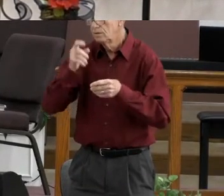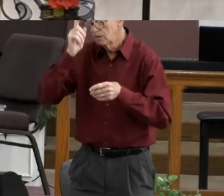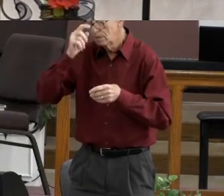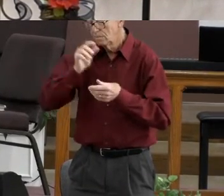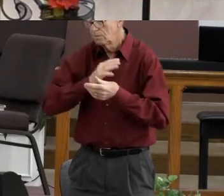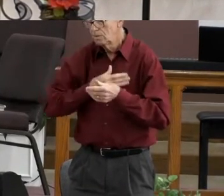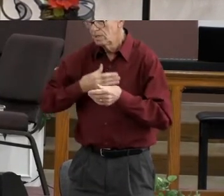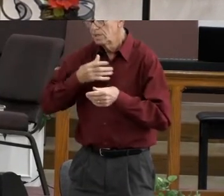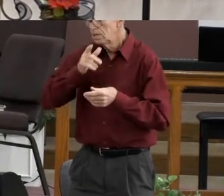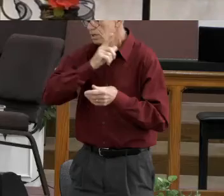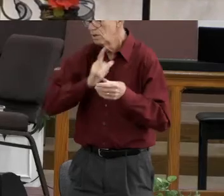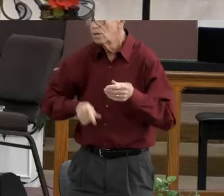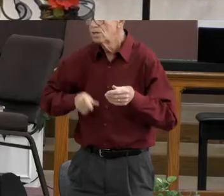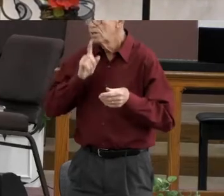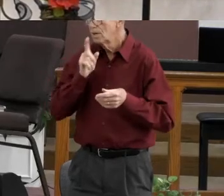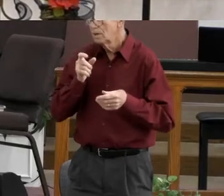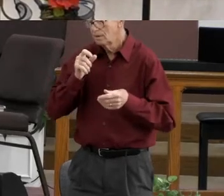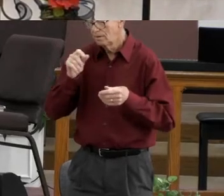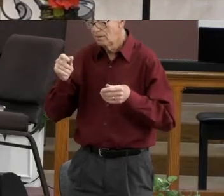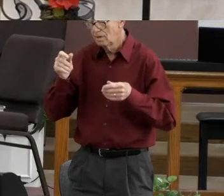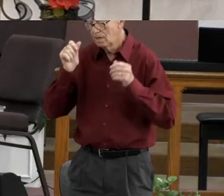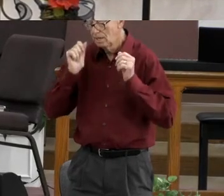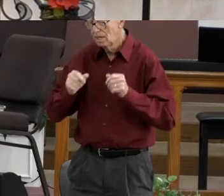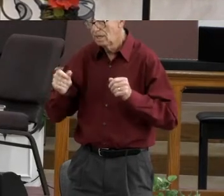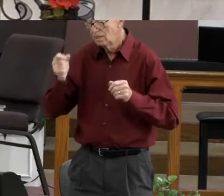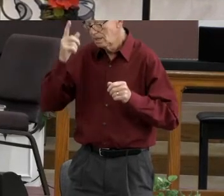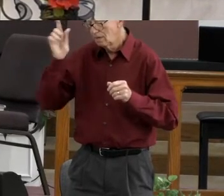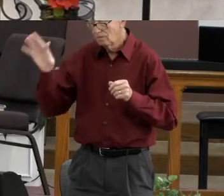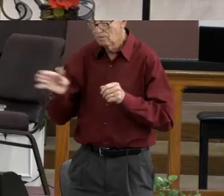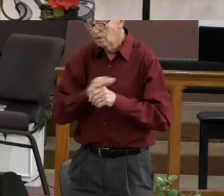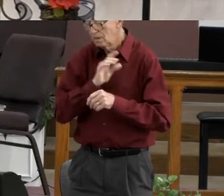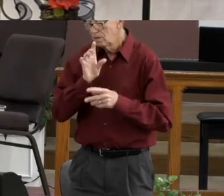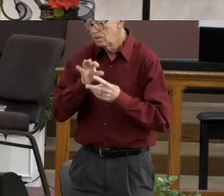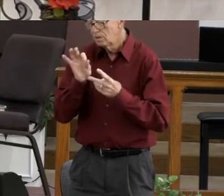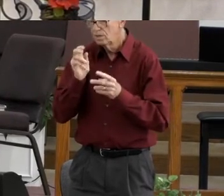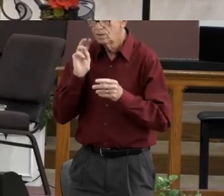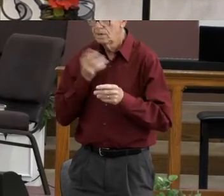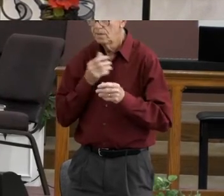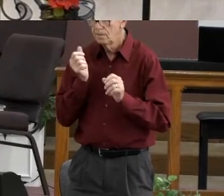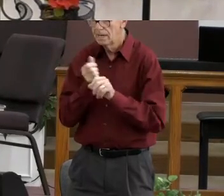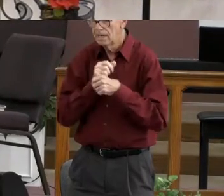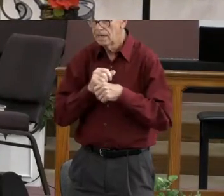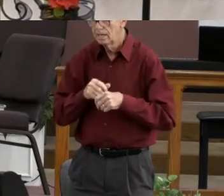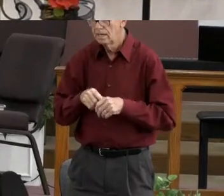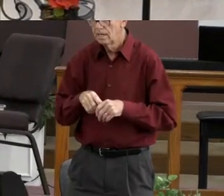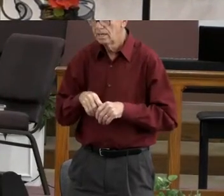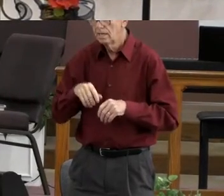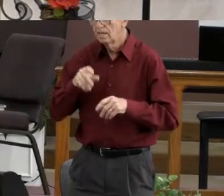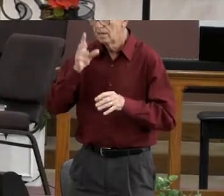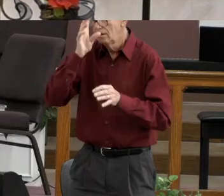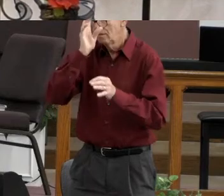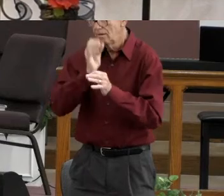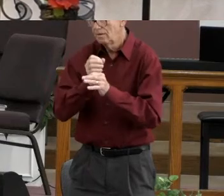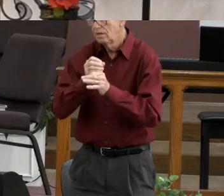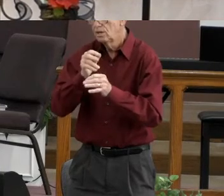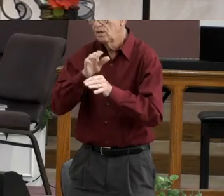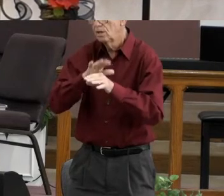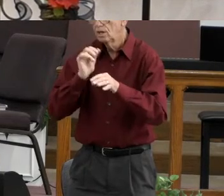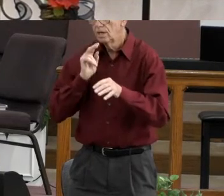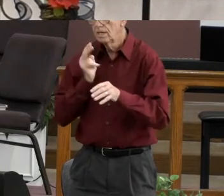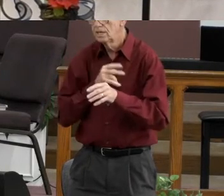that we might understand fully the choices that we're making and the faithfulness that You're calling us